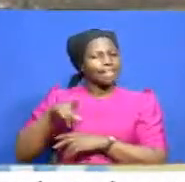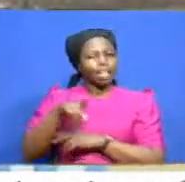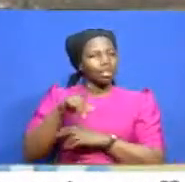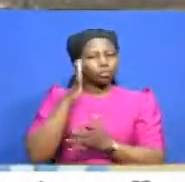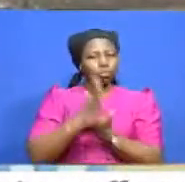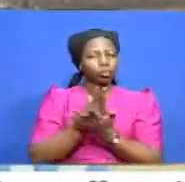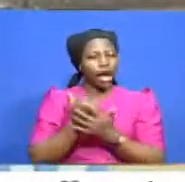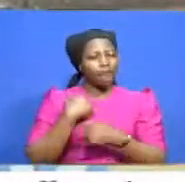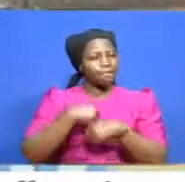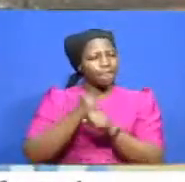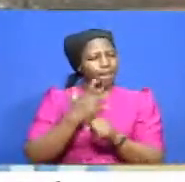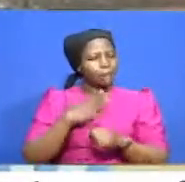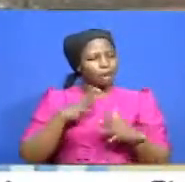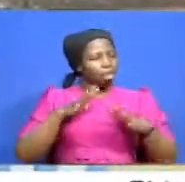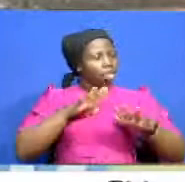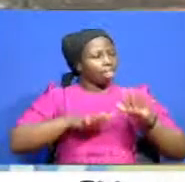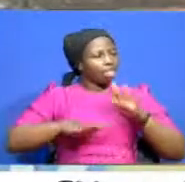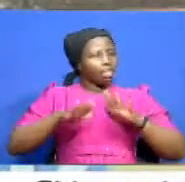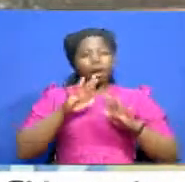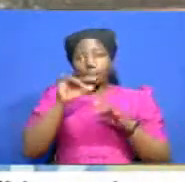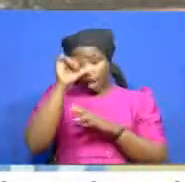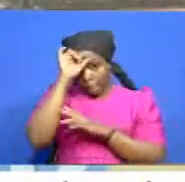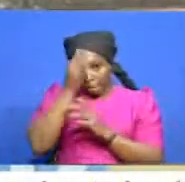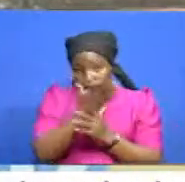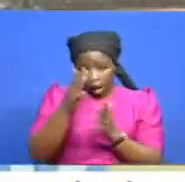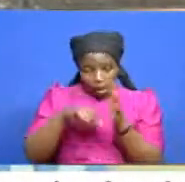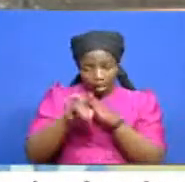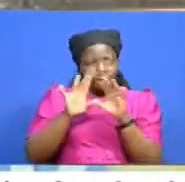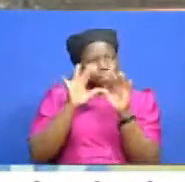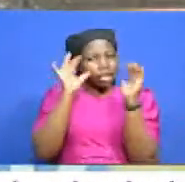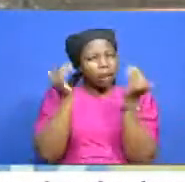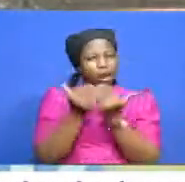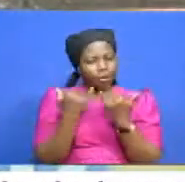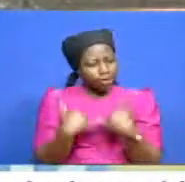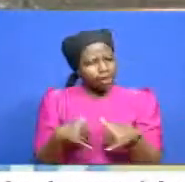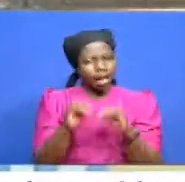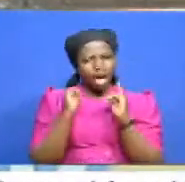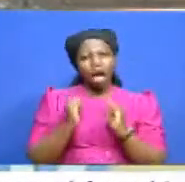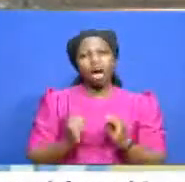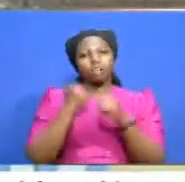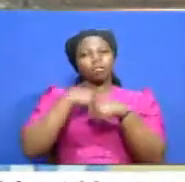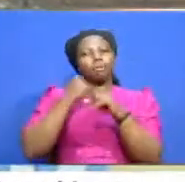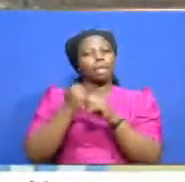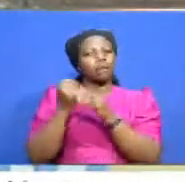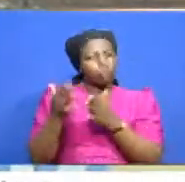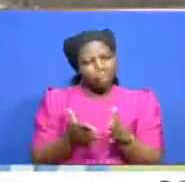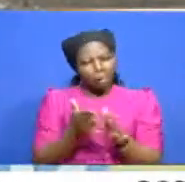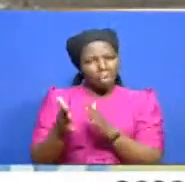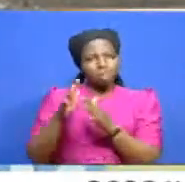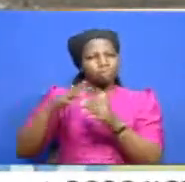lot of anxiety. Governments across the world have tried all they can to put in place measures